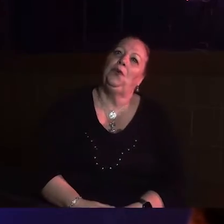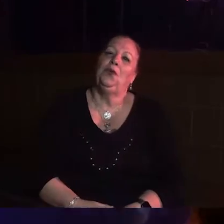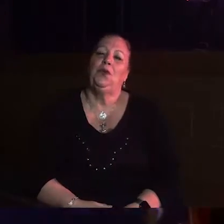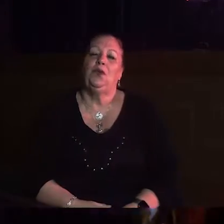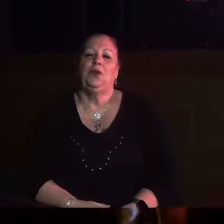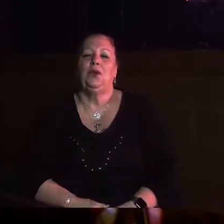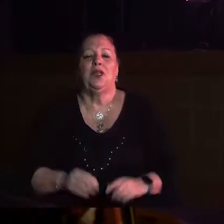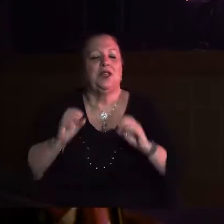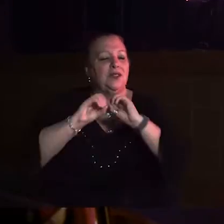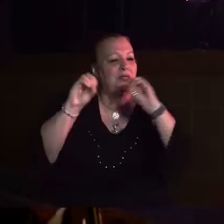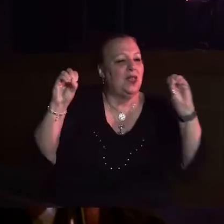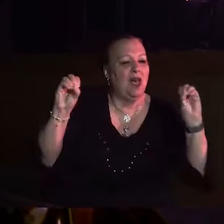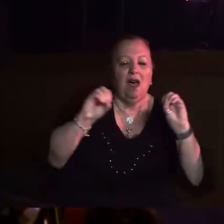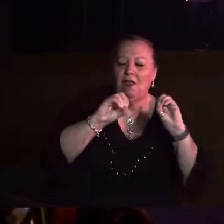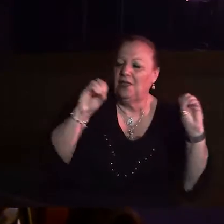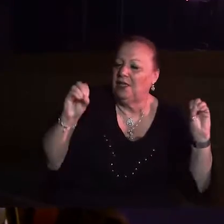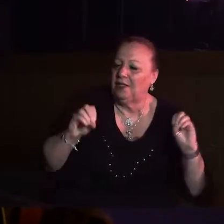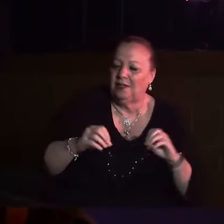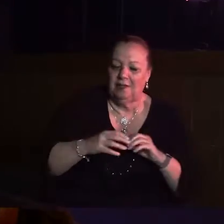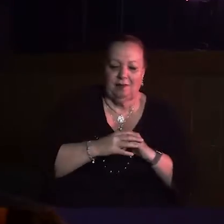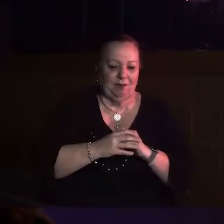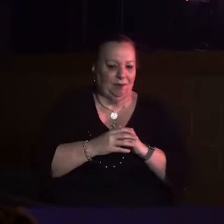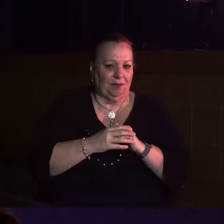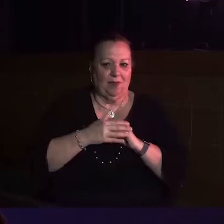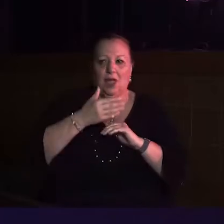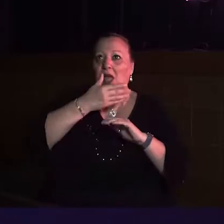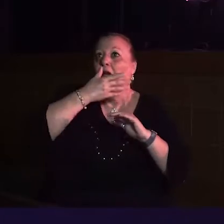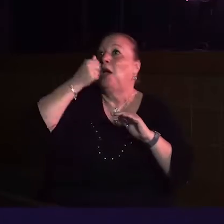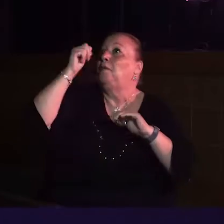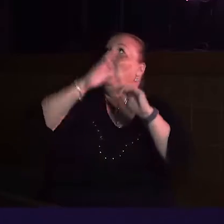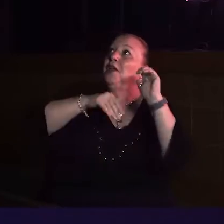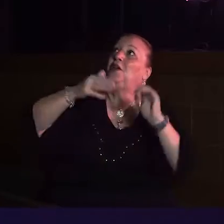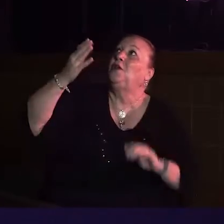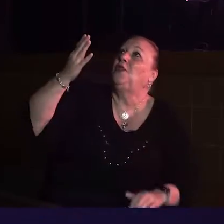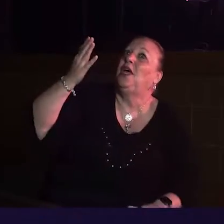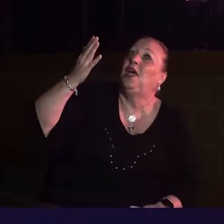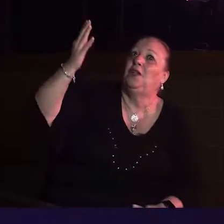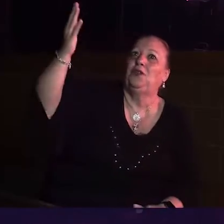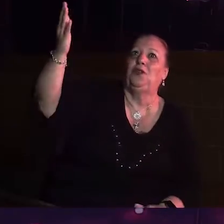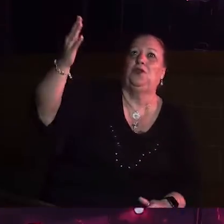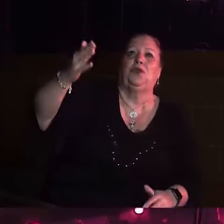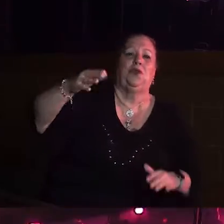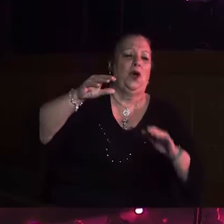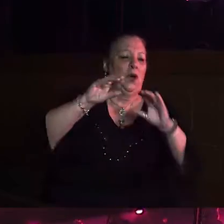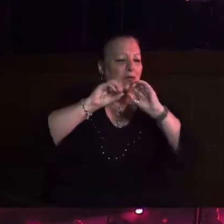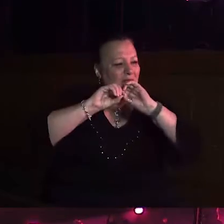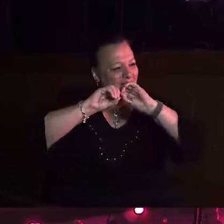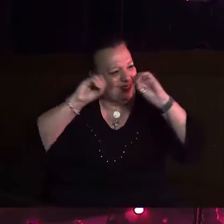Better than You.